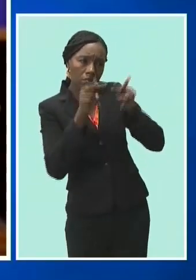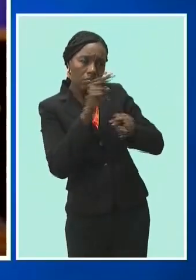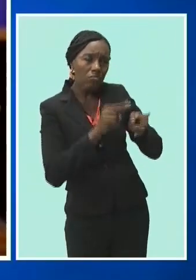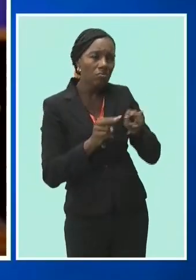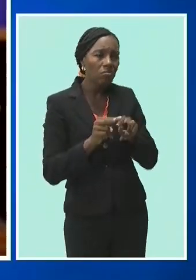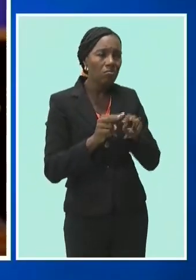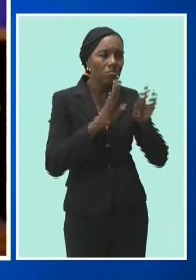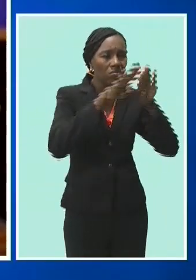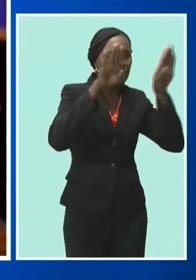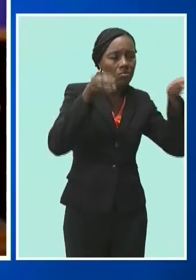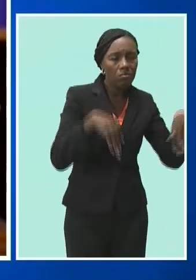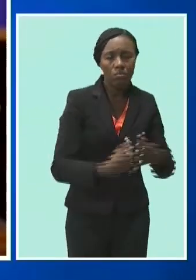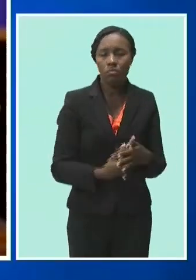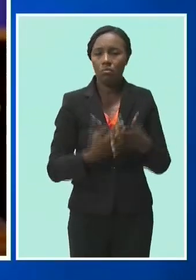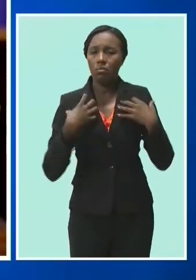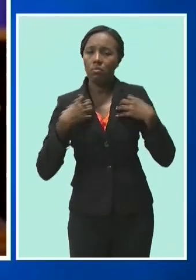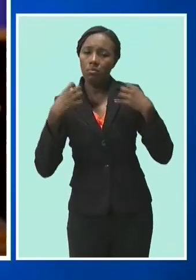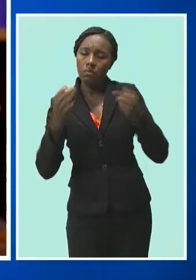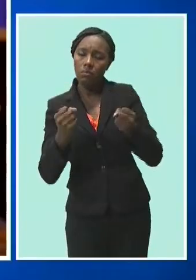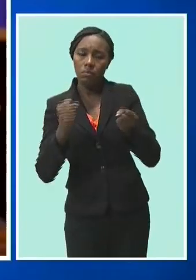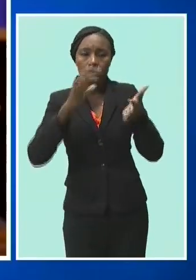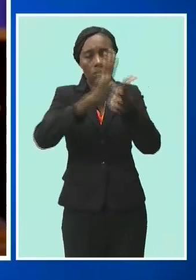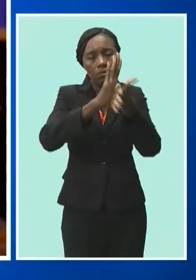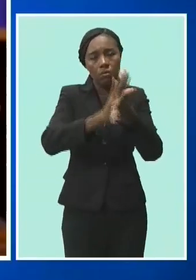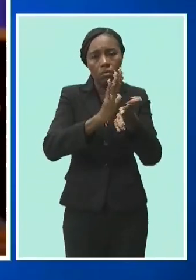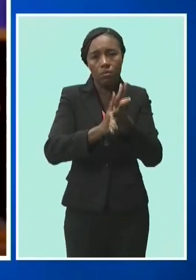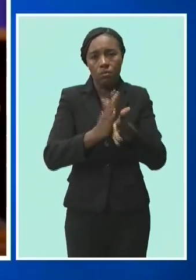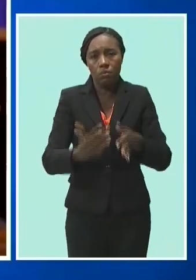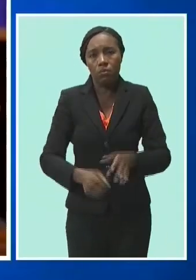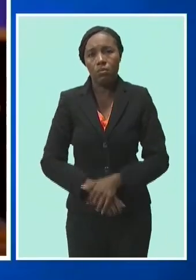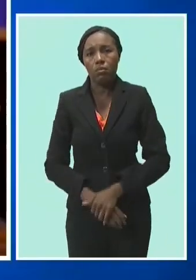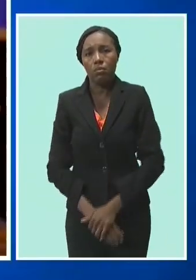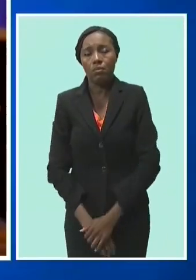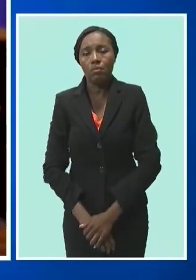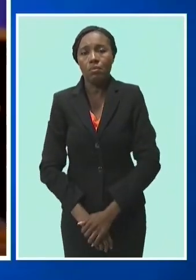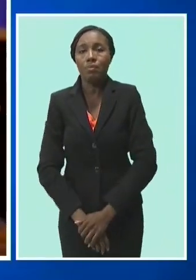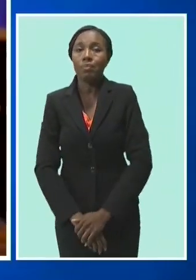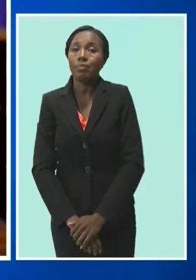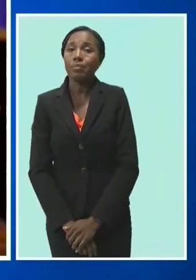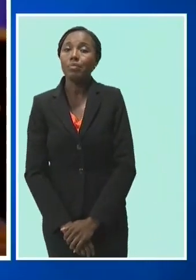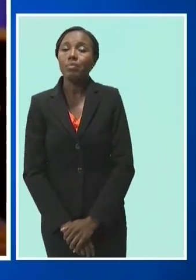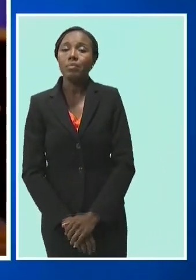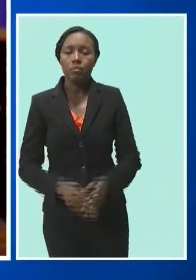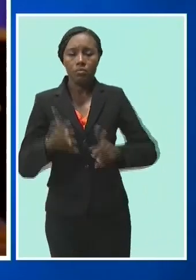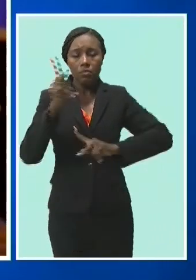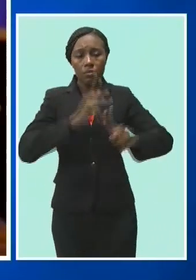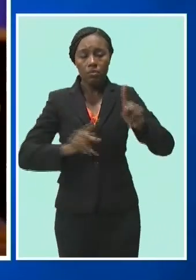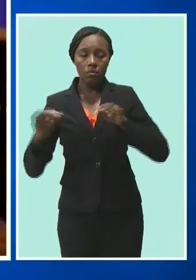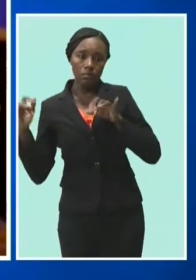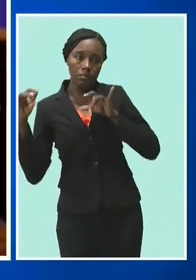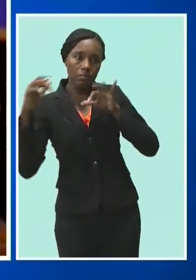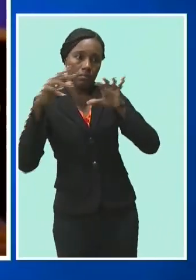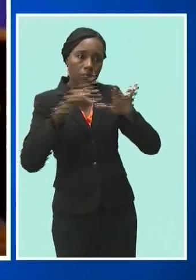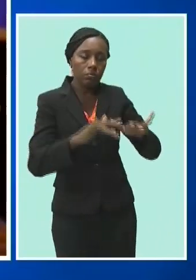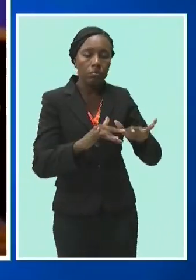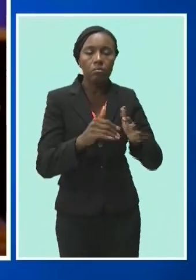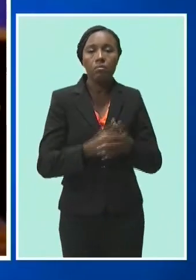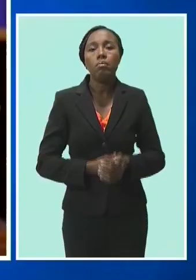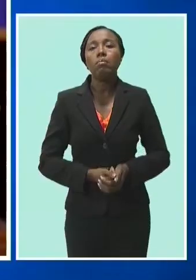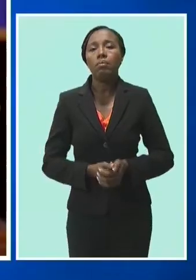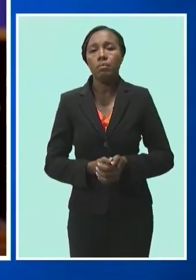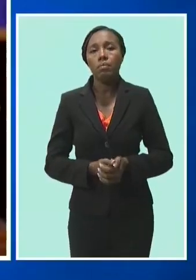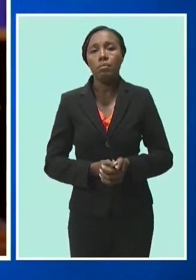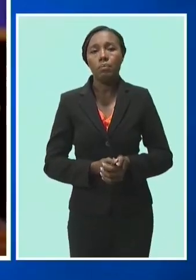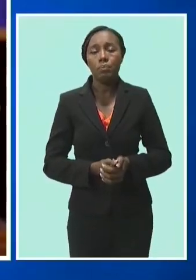housing, you know, health, schooling. So people will gravitate to those places. And